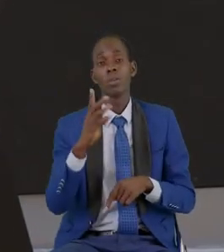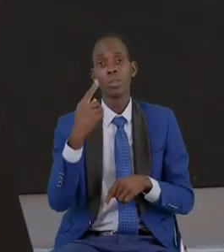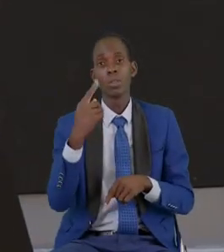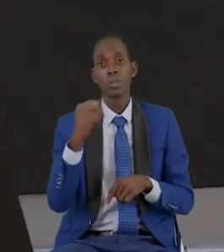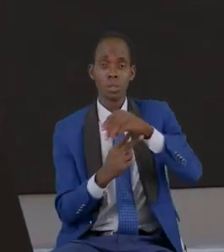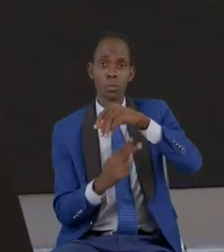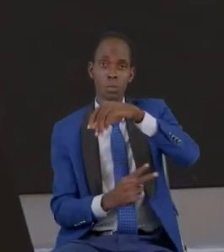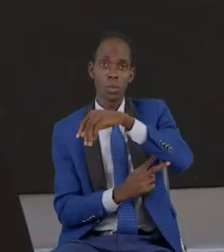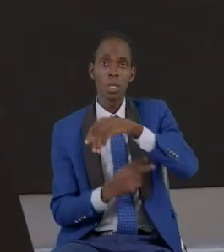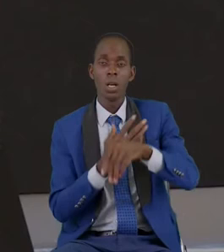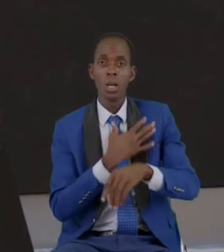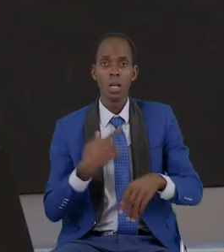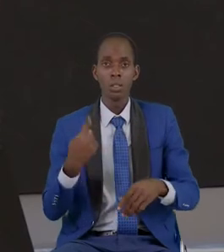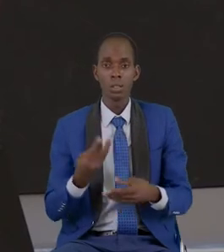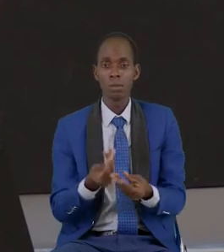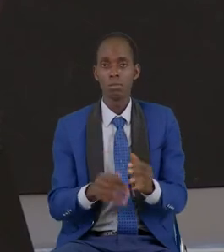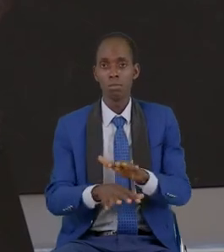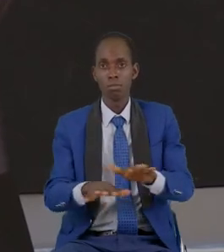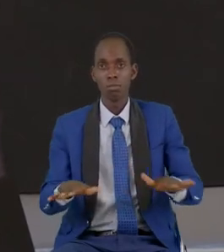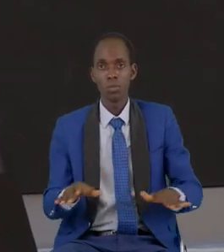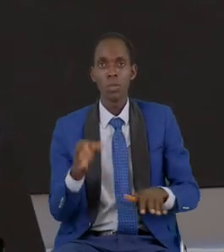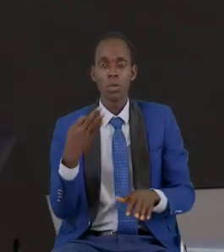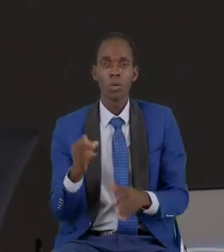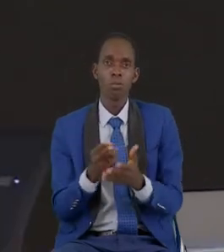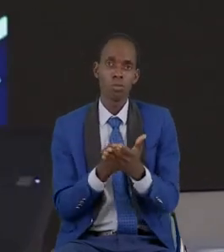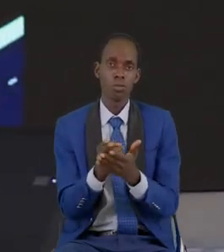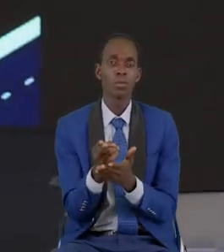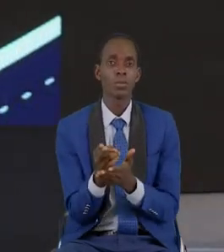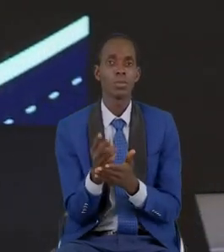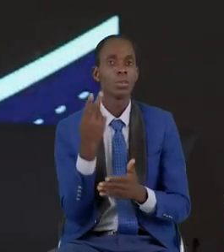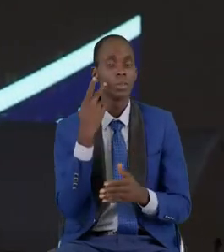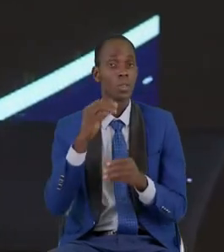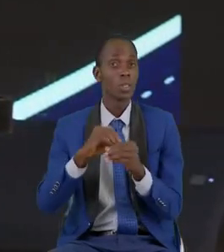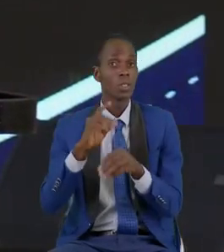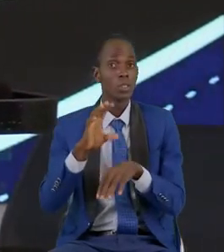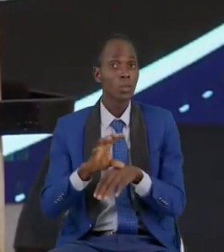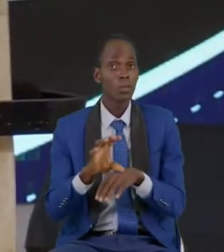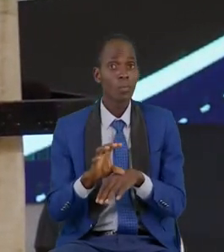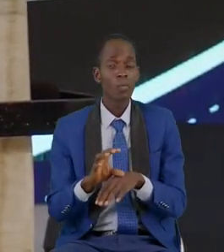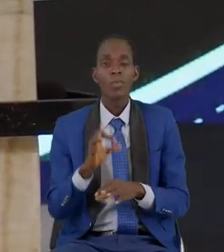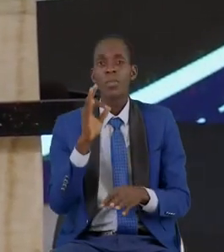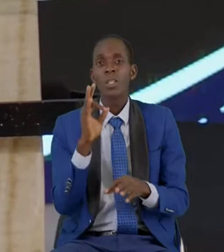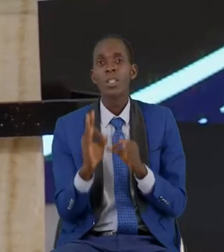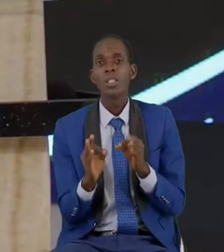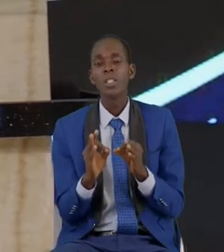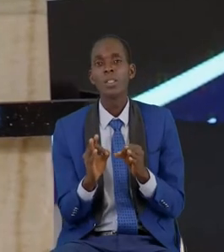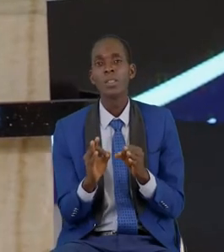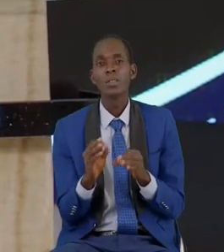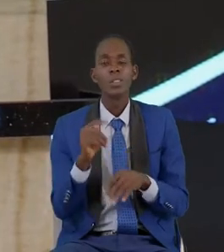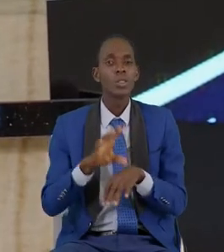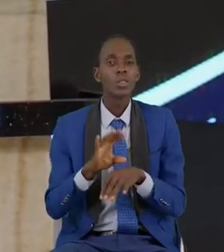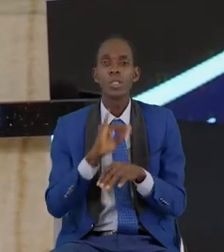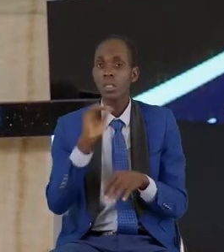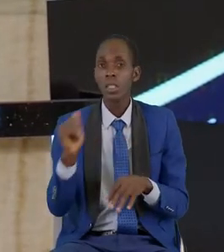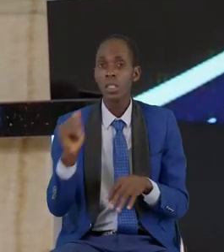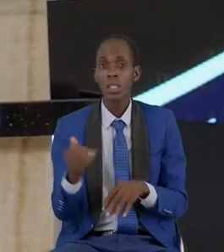and the ground of truth. If the church is anything at all, the church should be holding